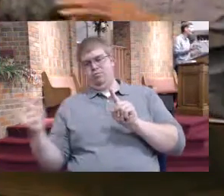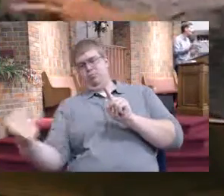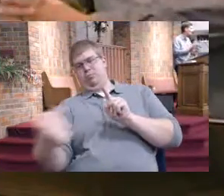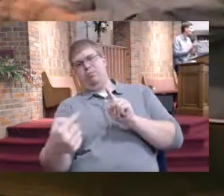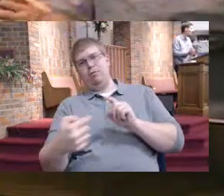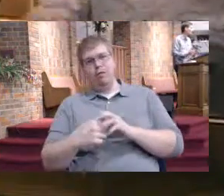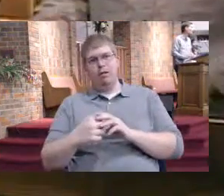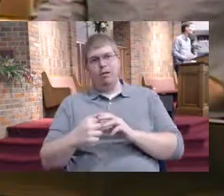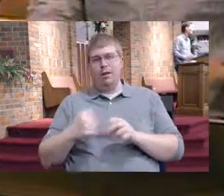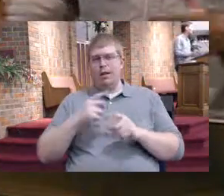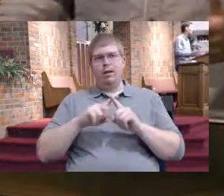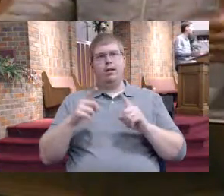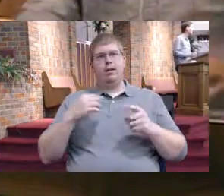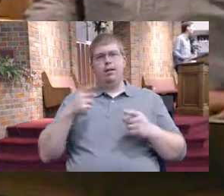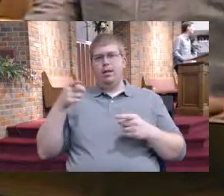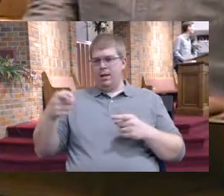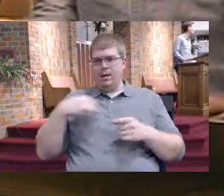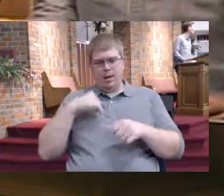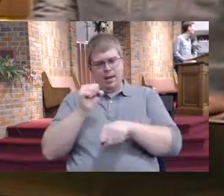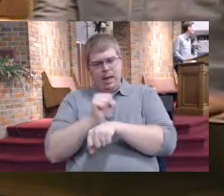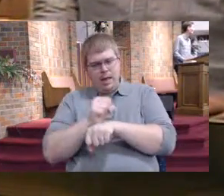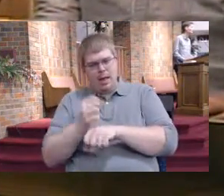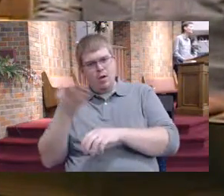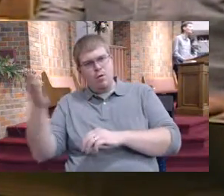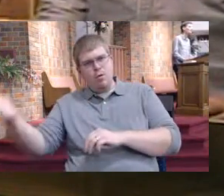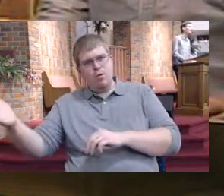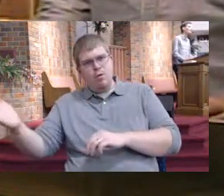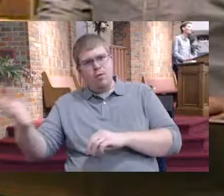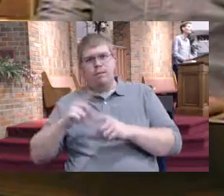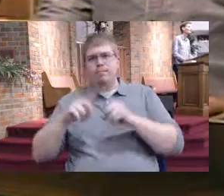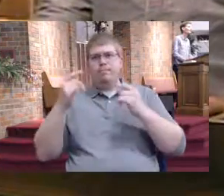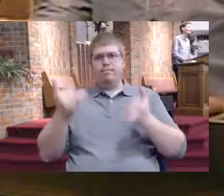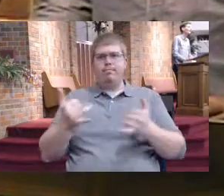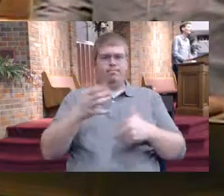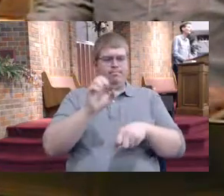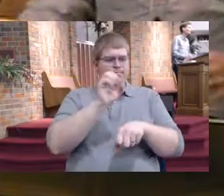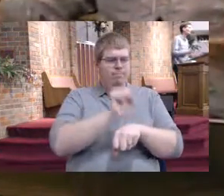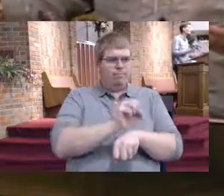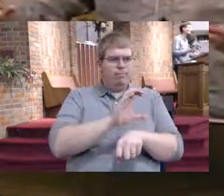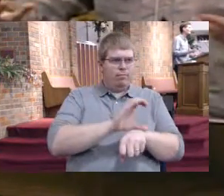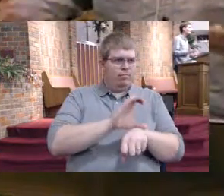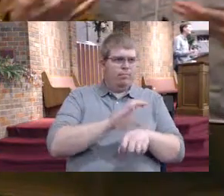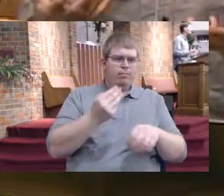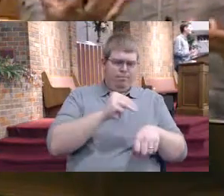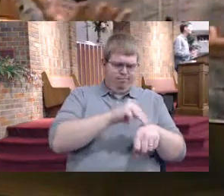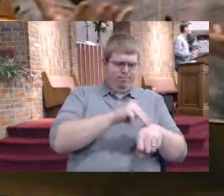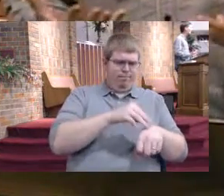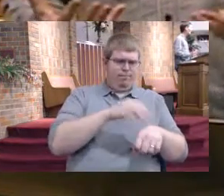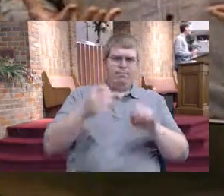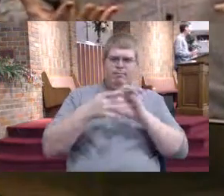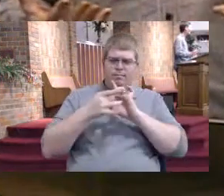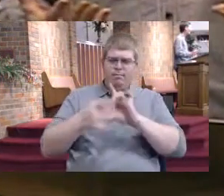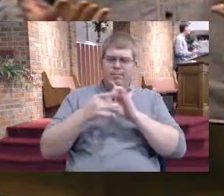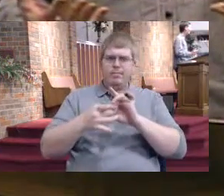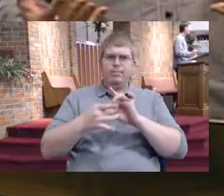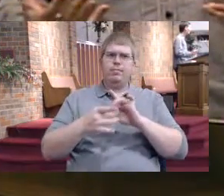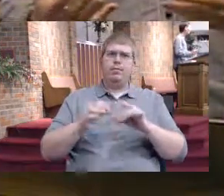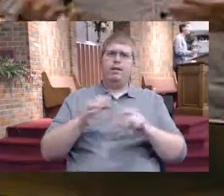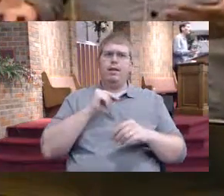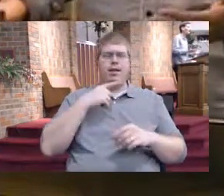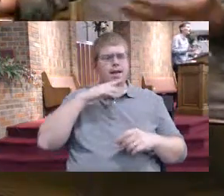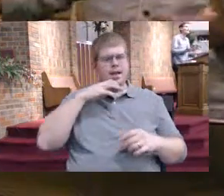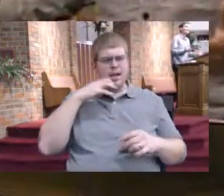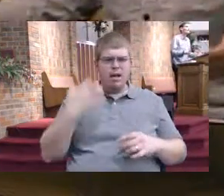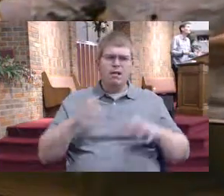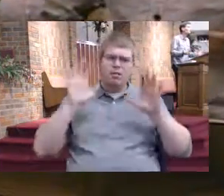family to be there on the ground, and he's called this church to partner with us in that work. And that's really just amazing to me that you all